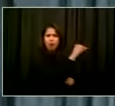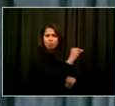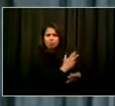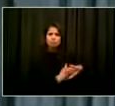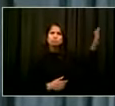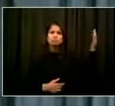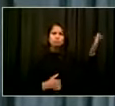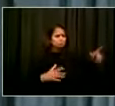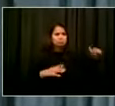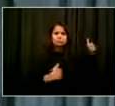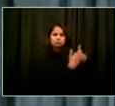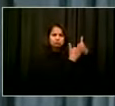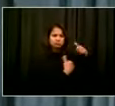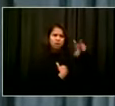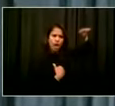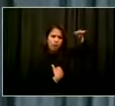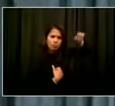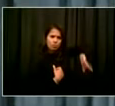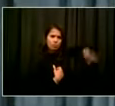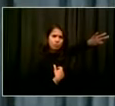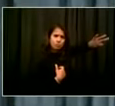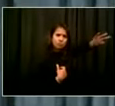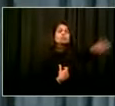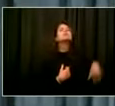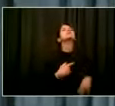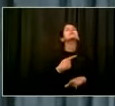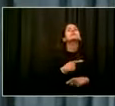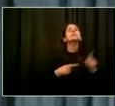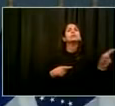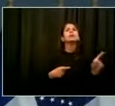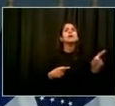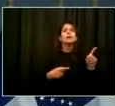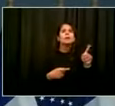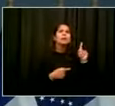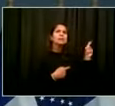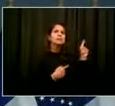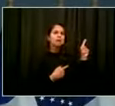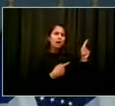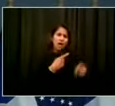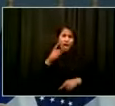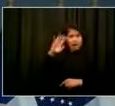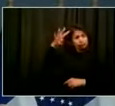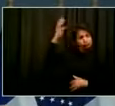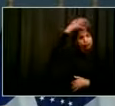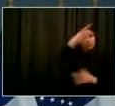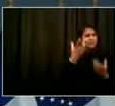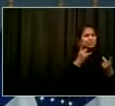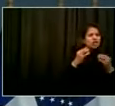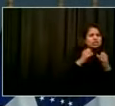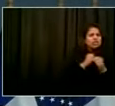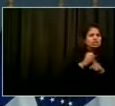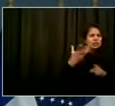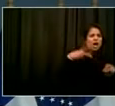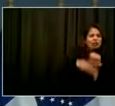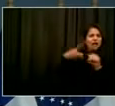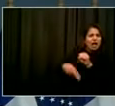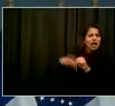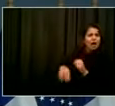and outreach, New Yorkers really come through, and we are thrilled with the results today. Thank you, Mr. Mayor. Thank you so much, Julie